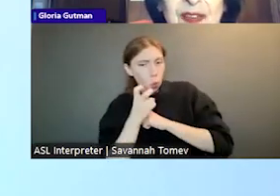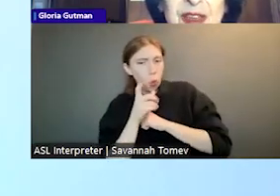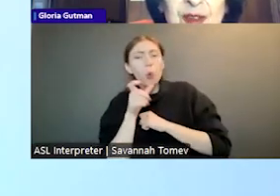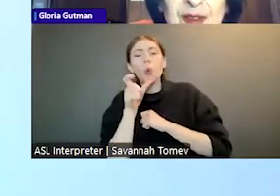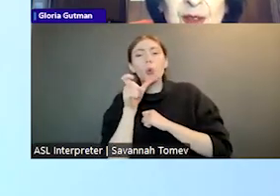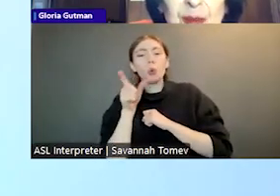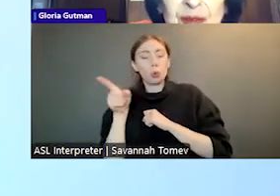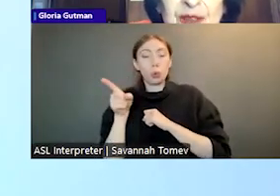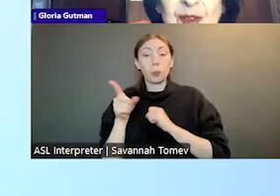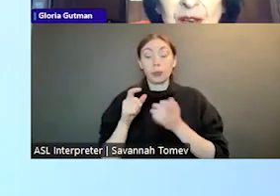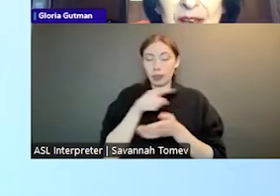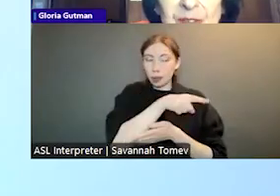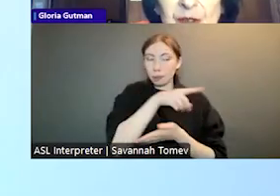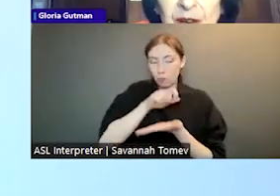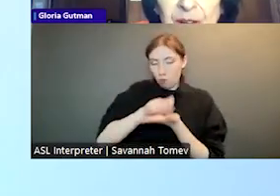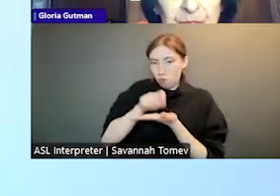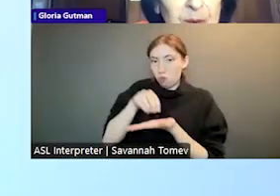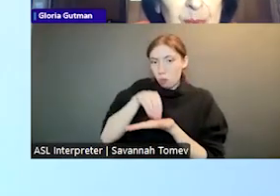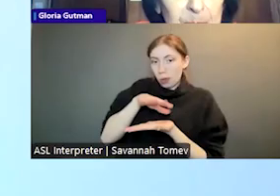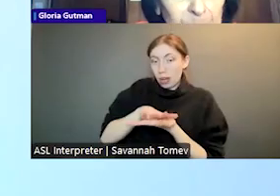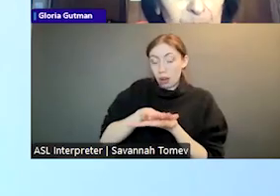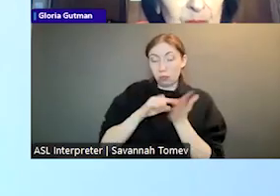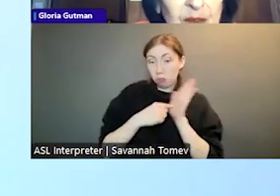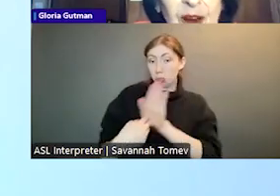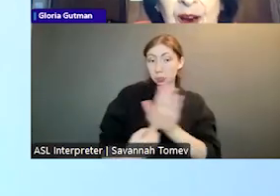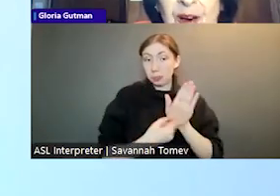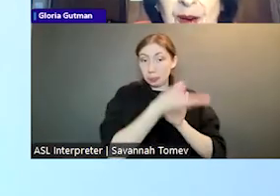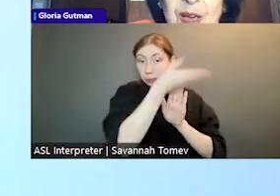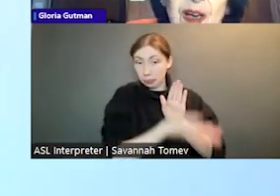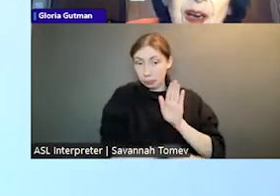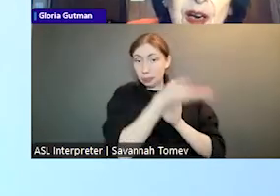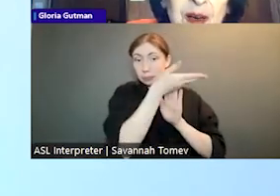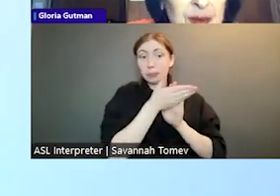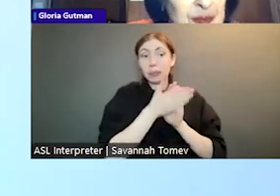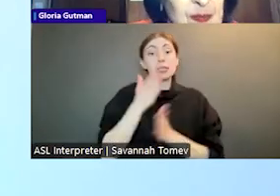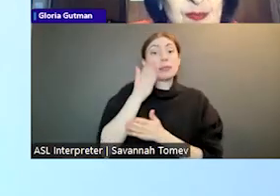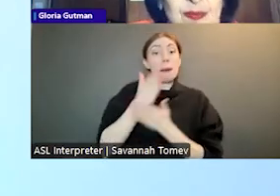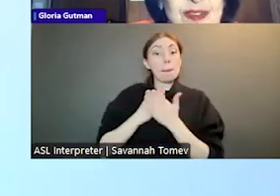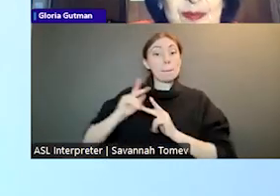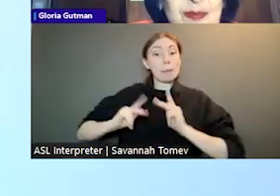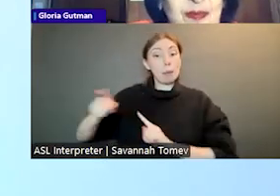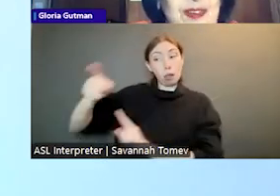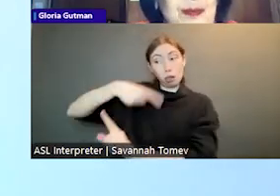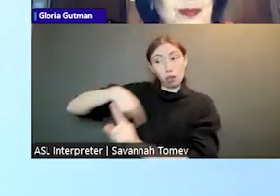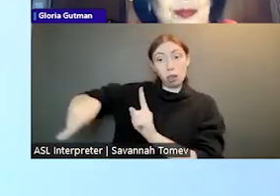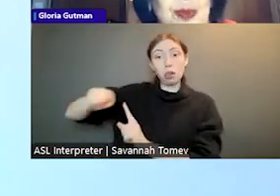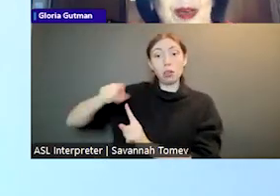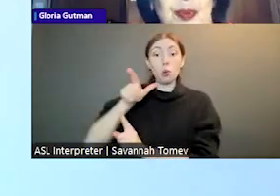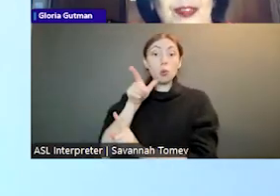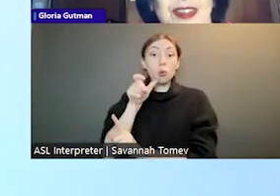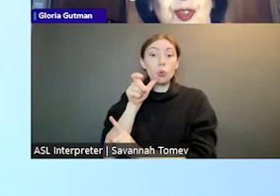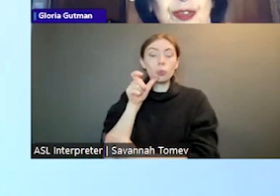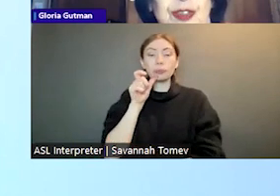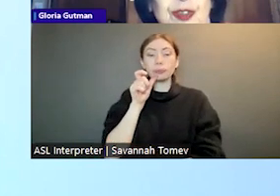are that some of these kinds of people are people